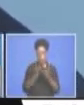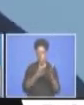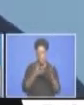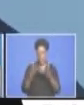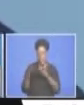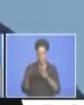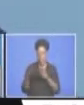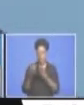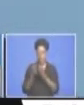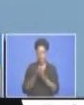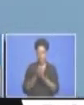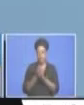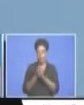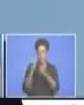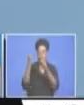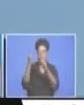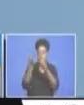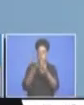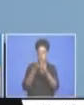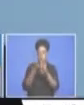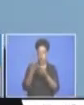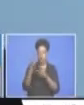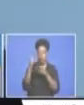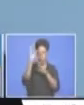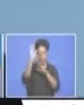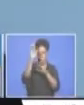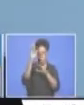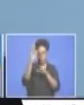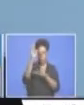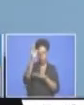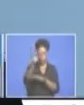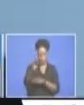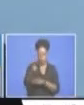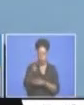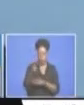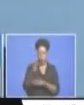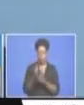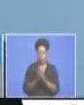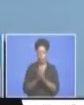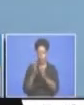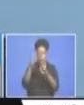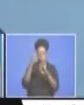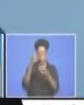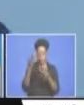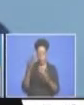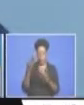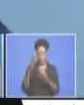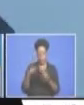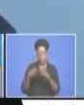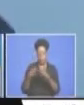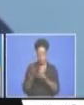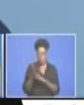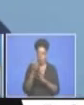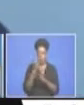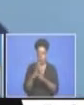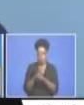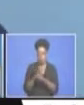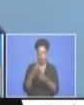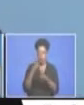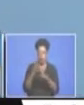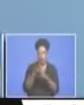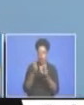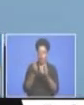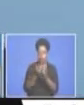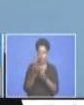for basketball, and we'll see that it comes to. He's going to work hard. We're going to work hard with